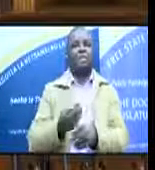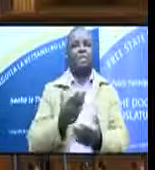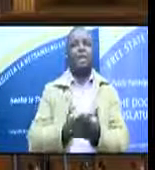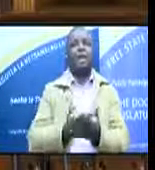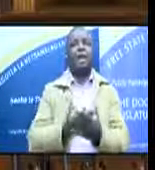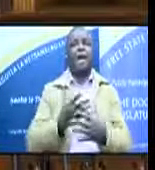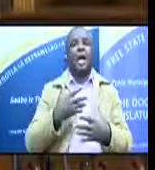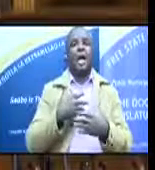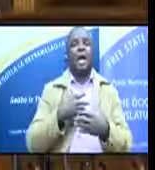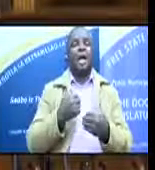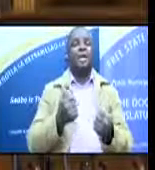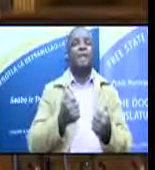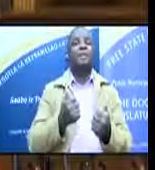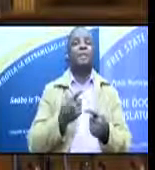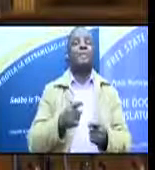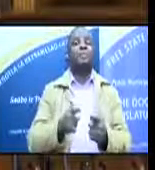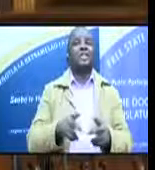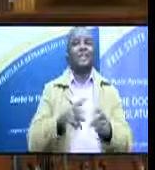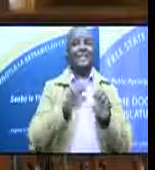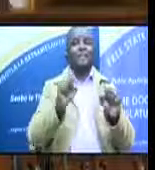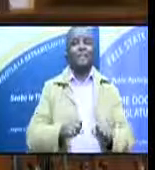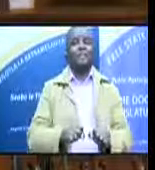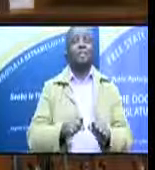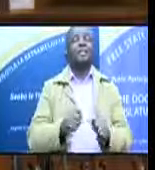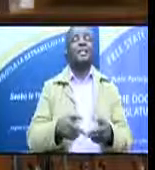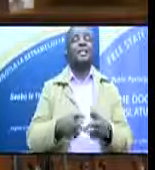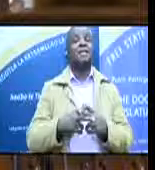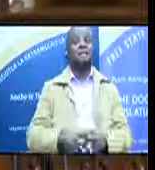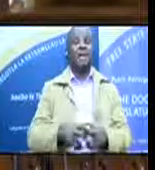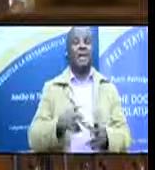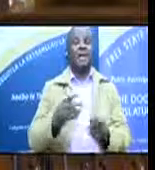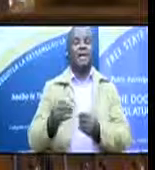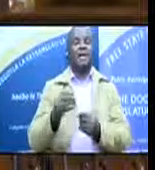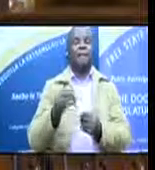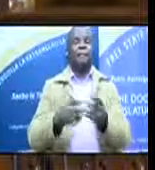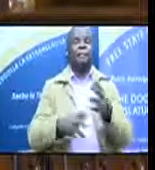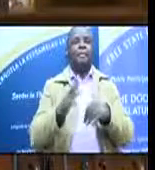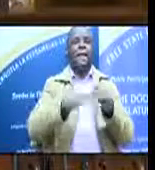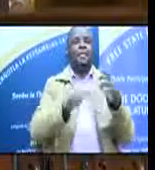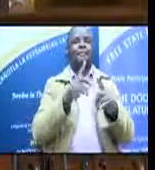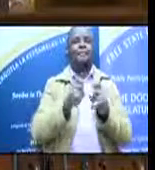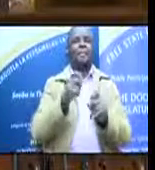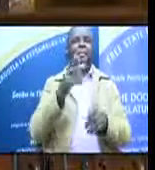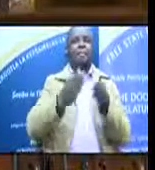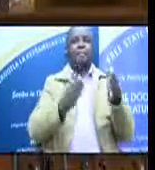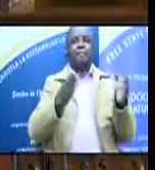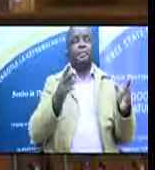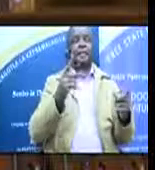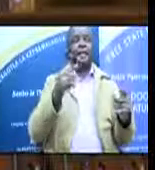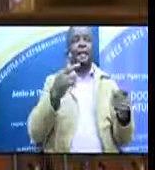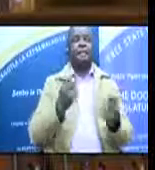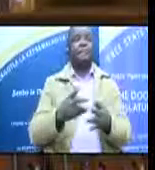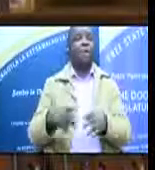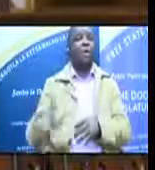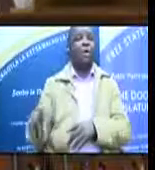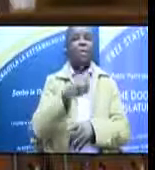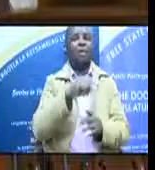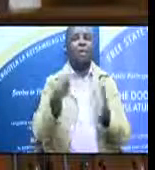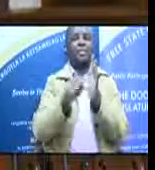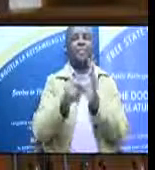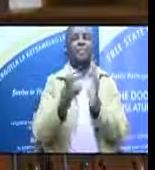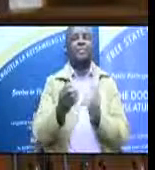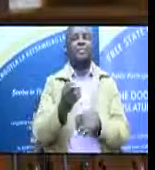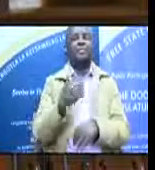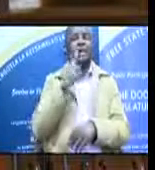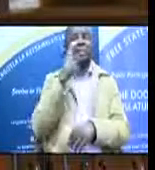complex adaptive system made up of many moving parts, which are all important in the same time. We believe this is